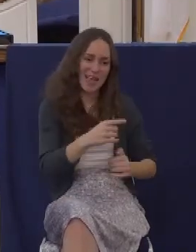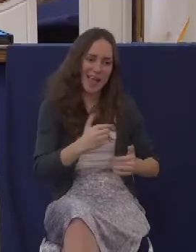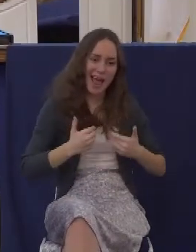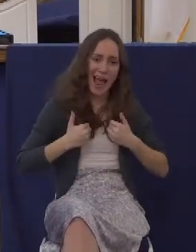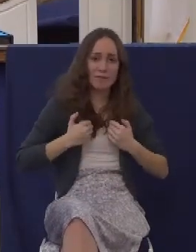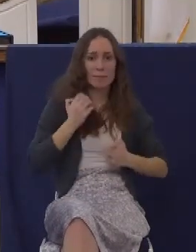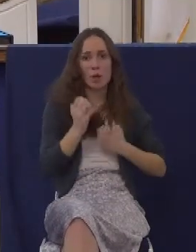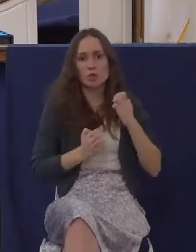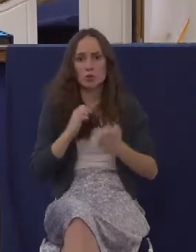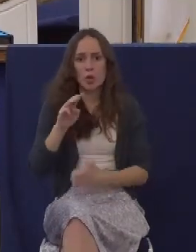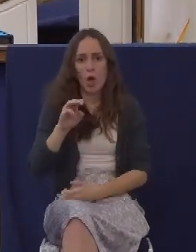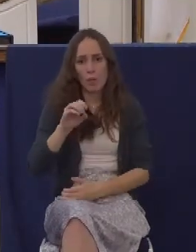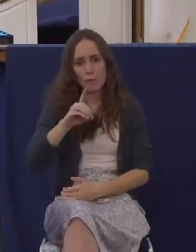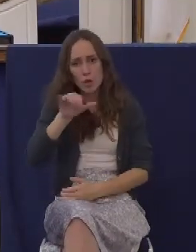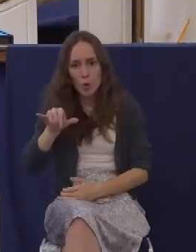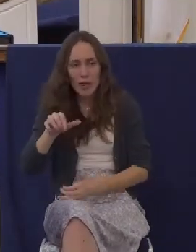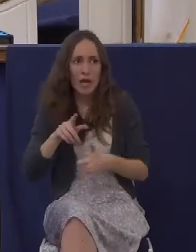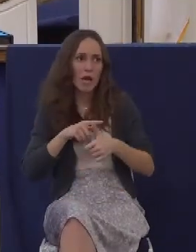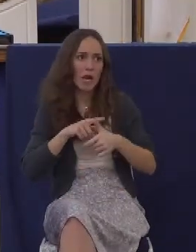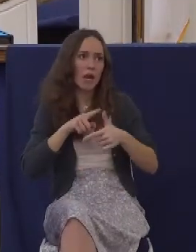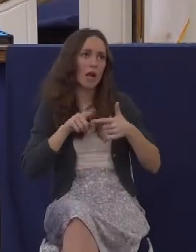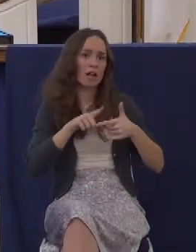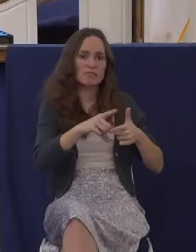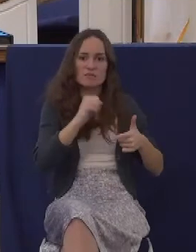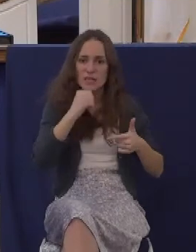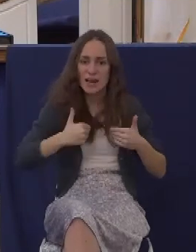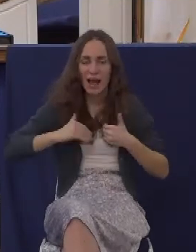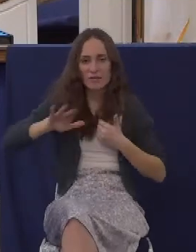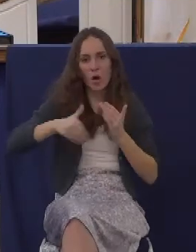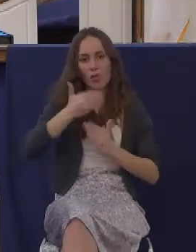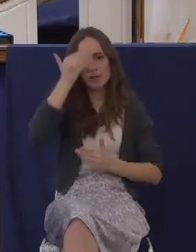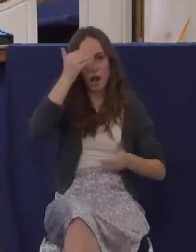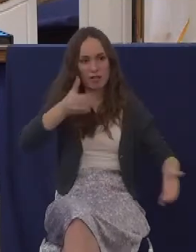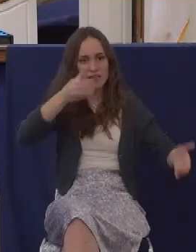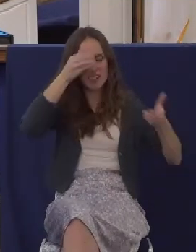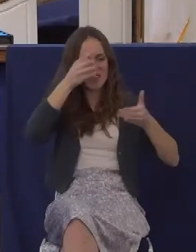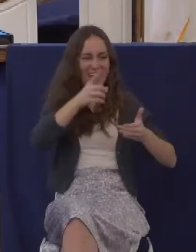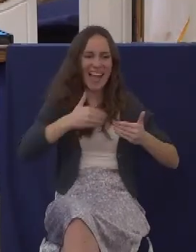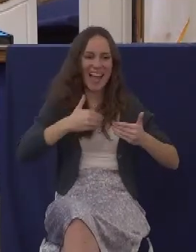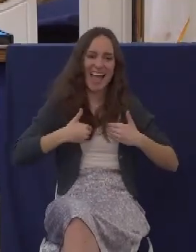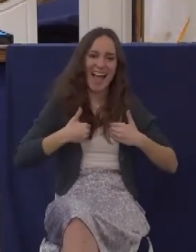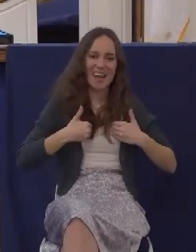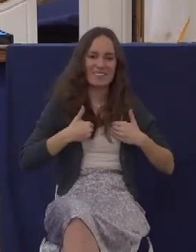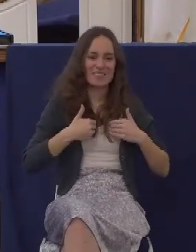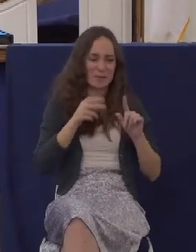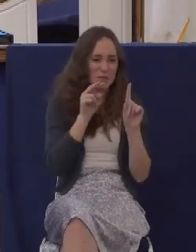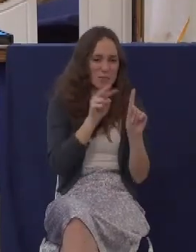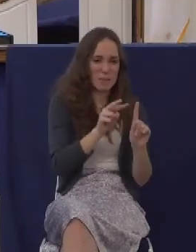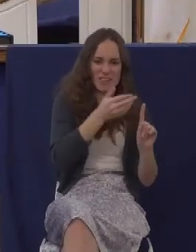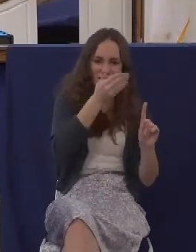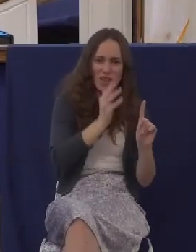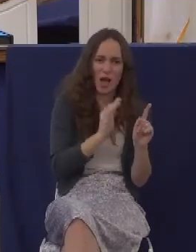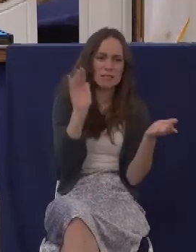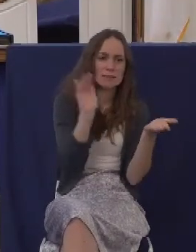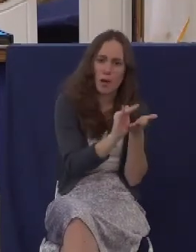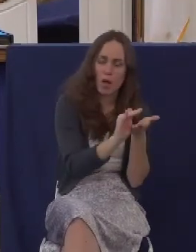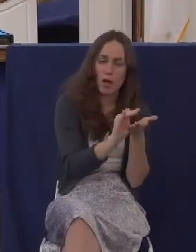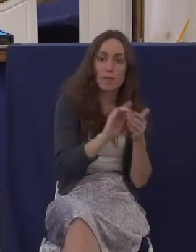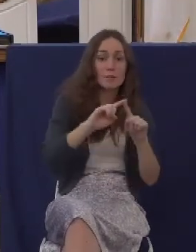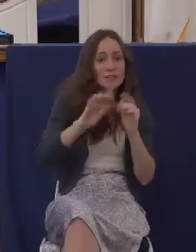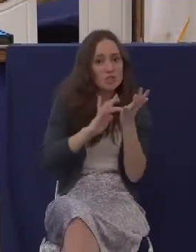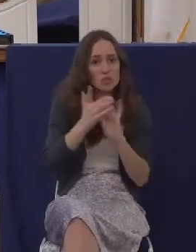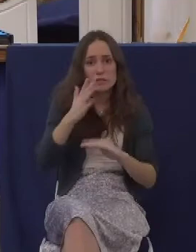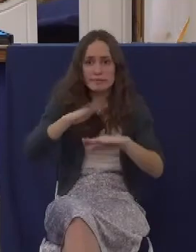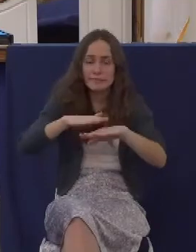knowledge. Jesus is saying, don't bring that low view of God into your prayers. You're praying to a king who's